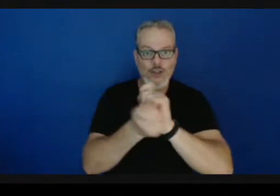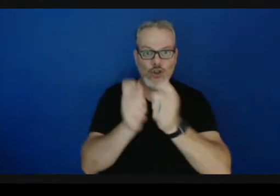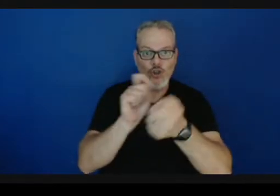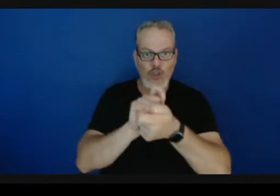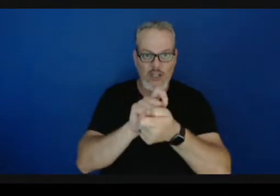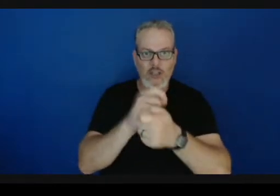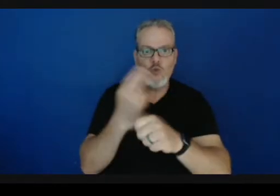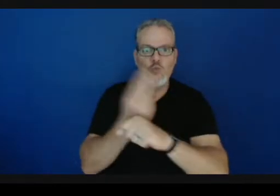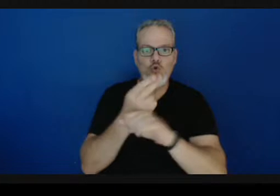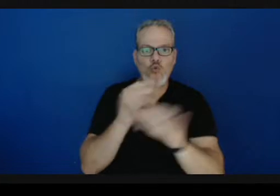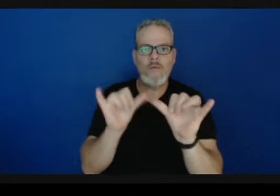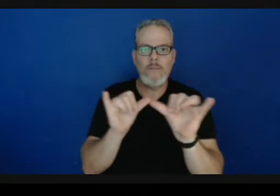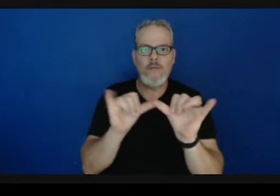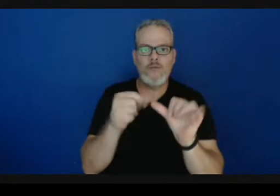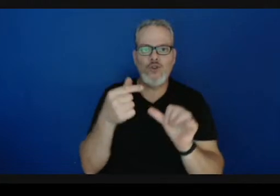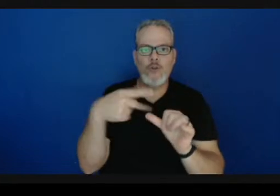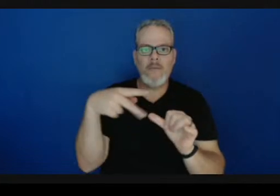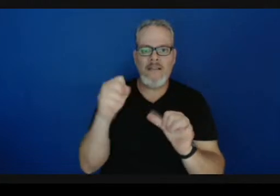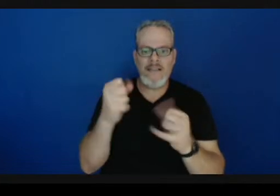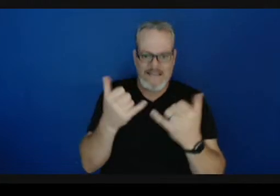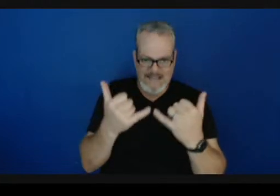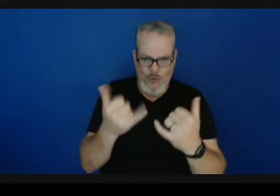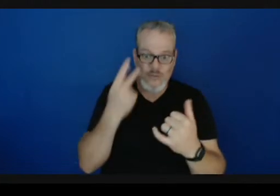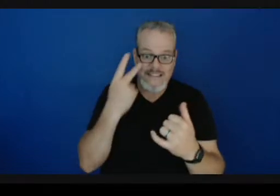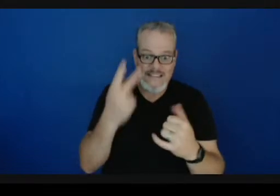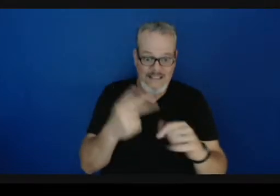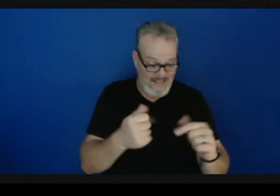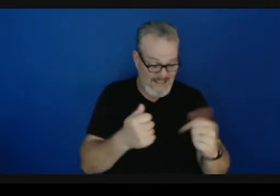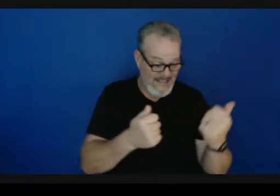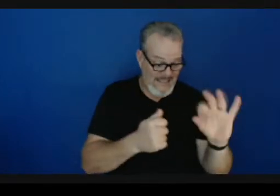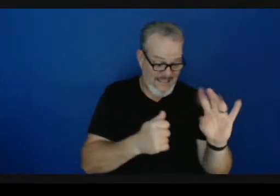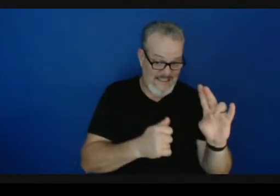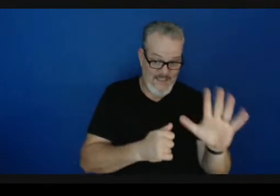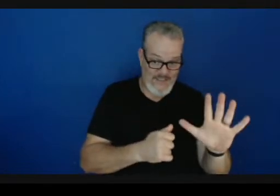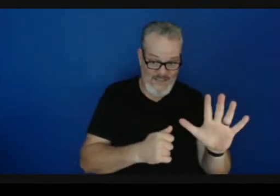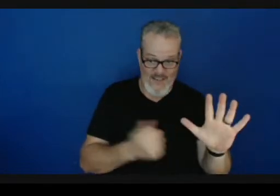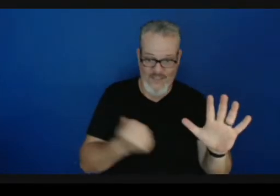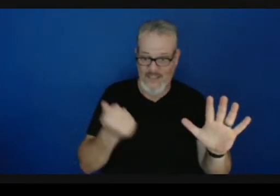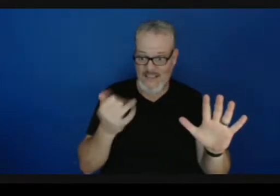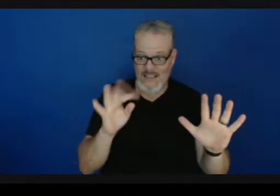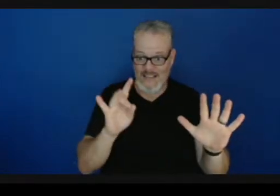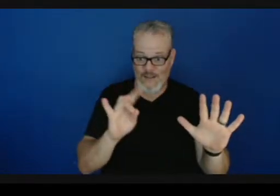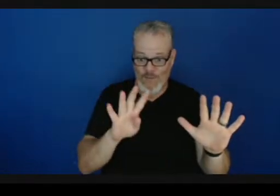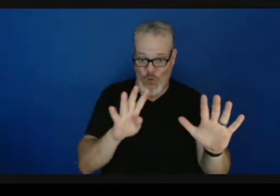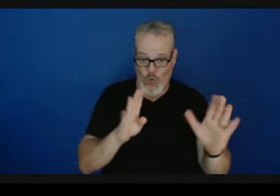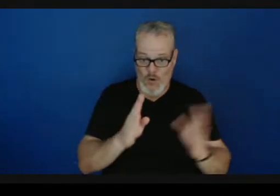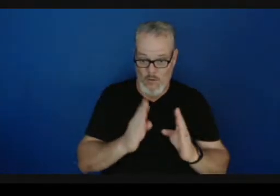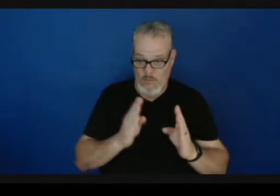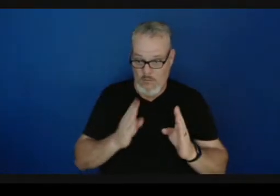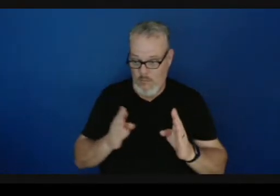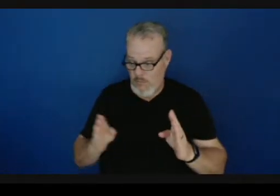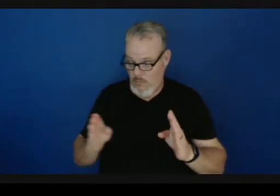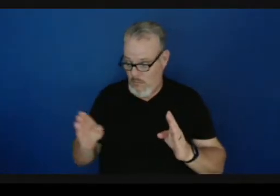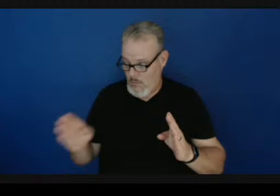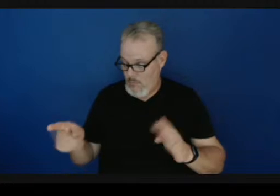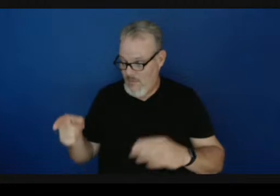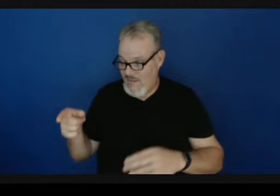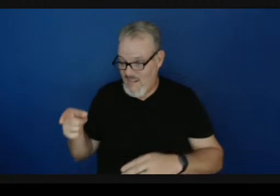was also moving quite rapidly. So 75, 84, we're building up here since